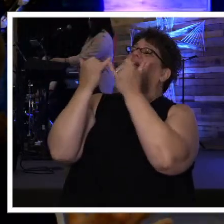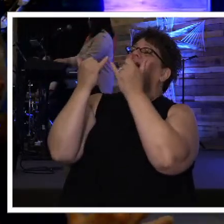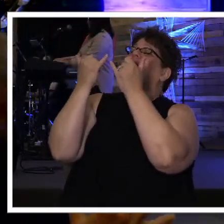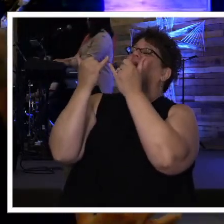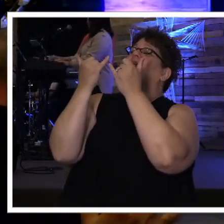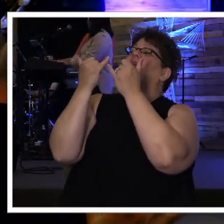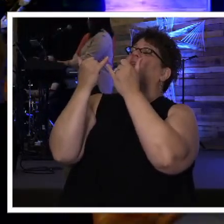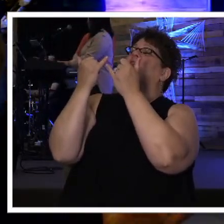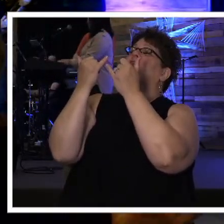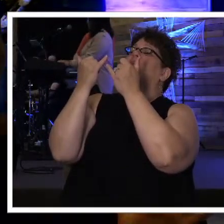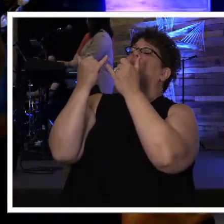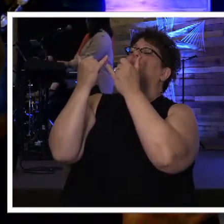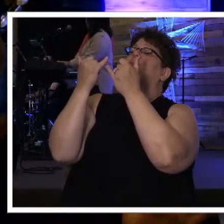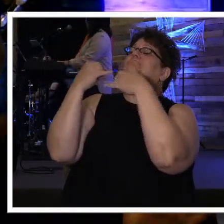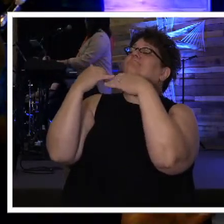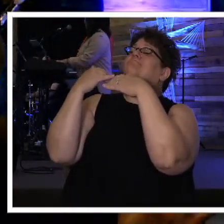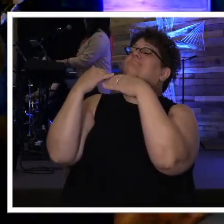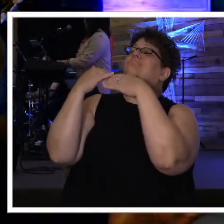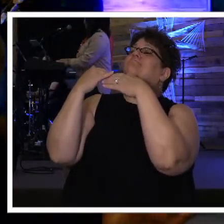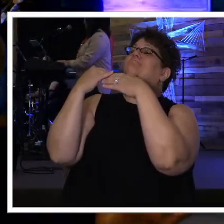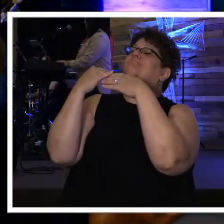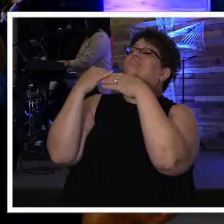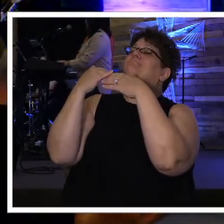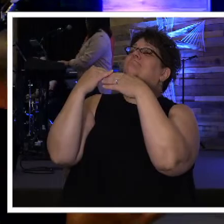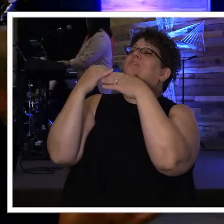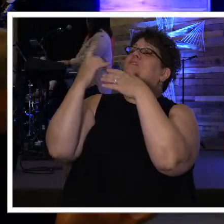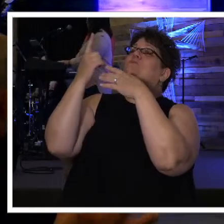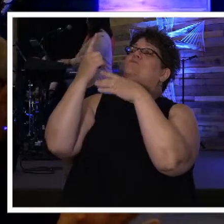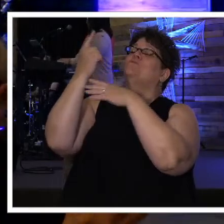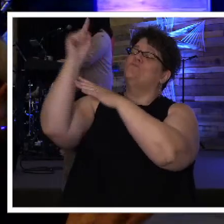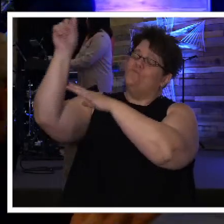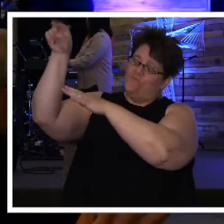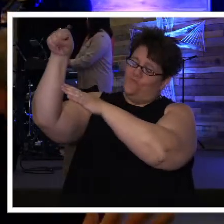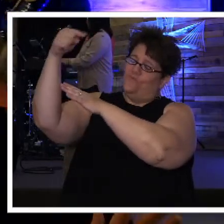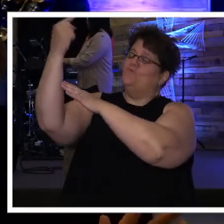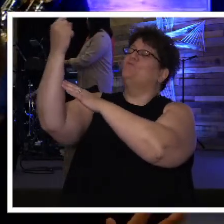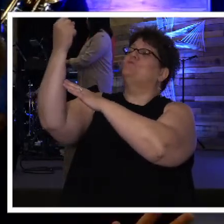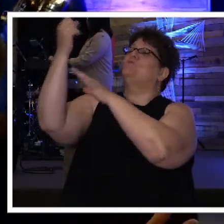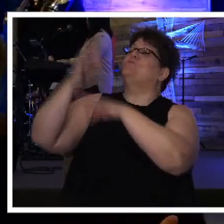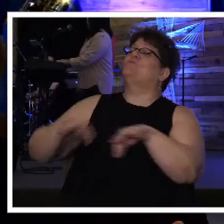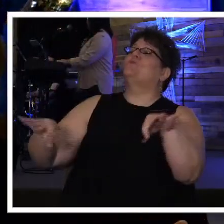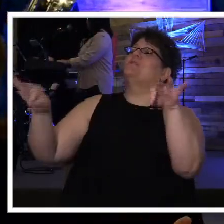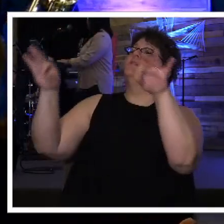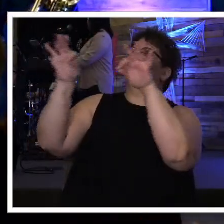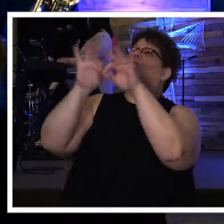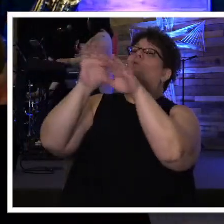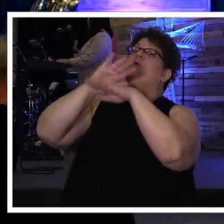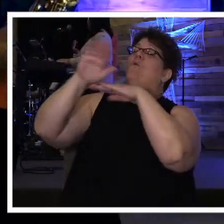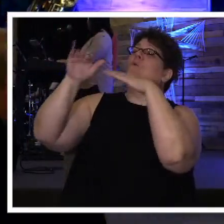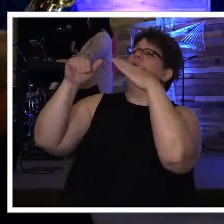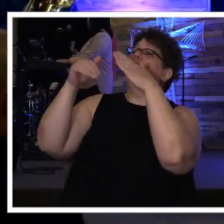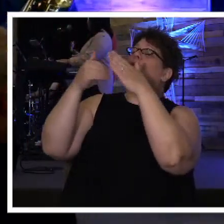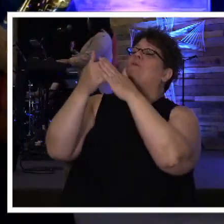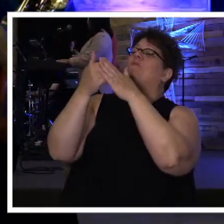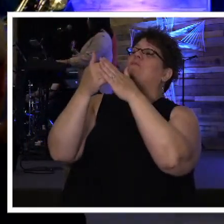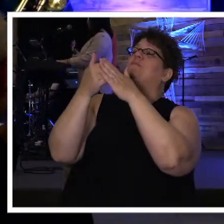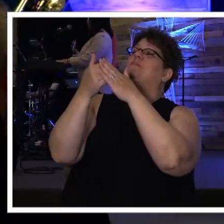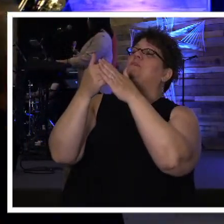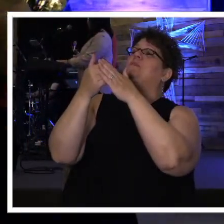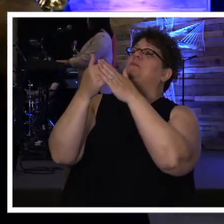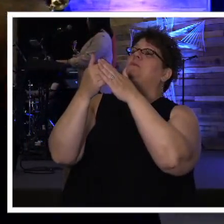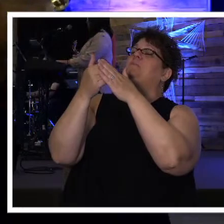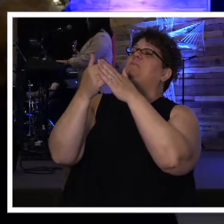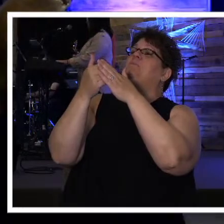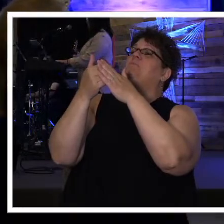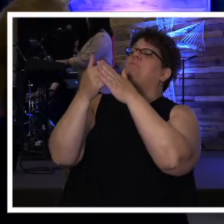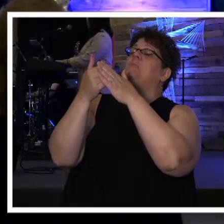are the only one who is worthy to receive it all. It doesn't even belong to anyone else or anything else, O God.